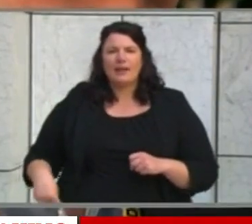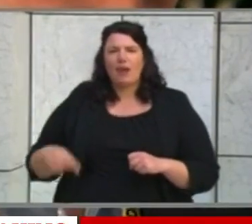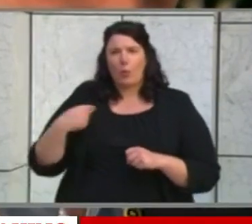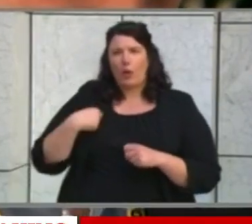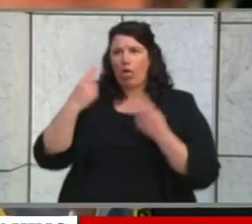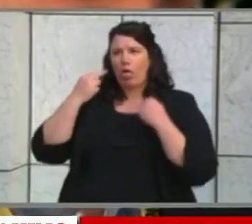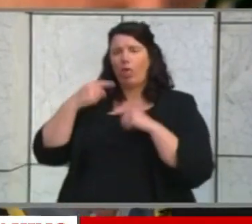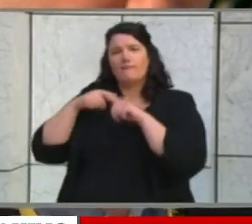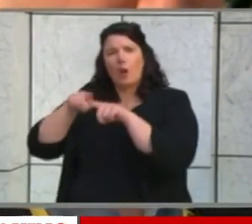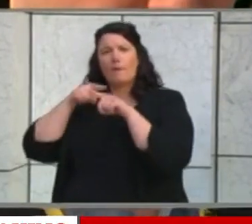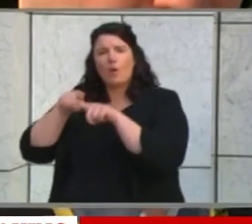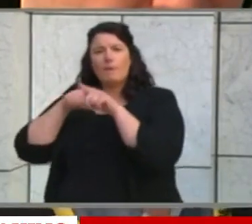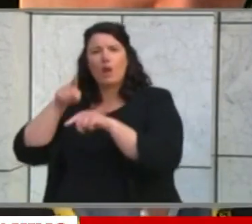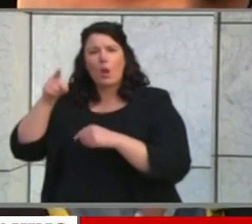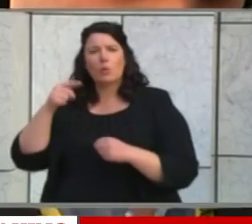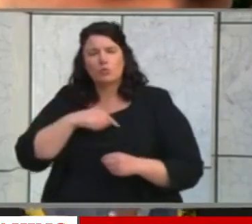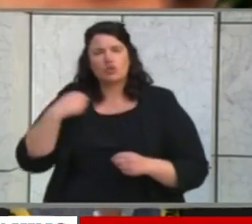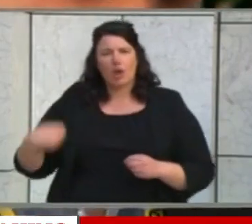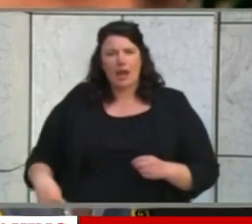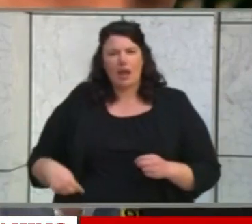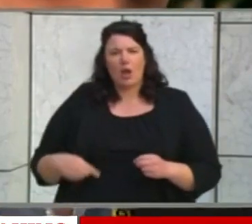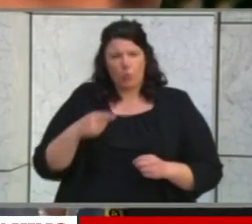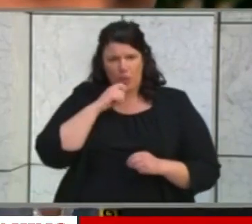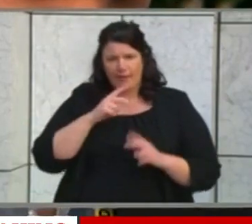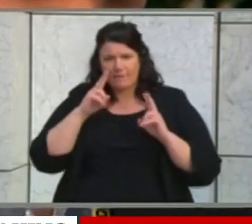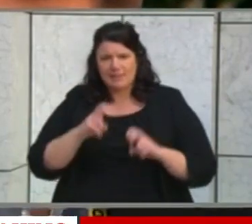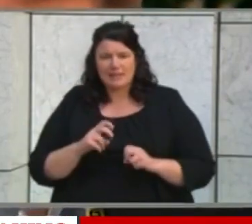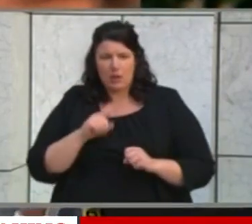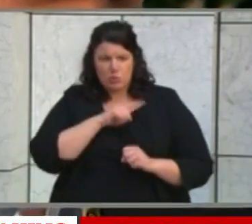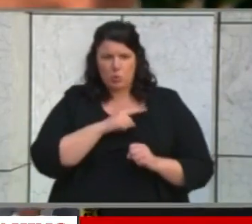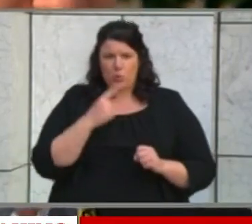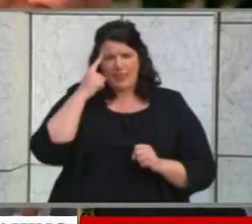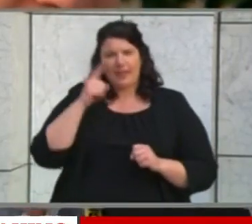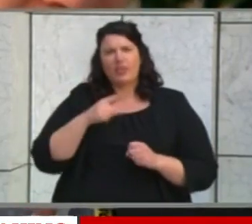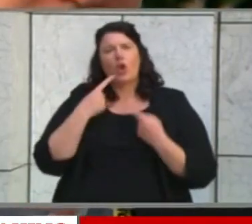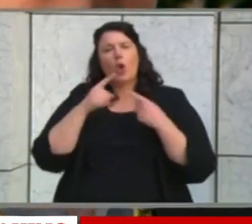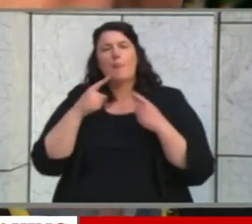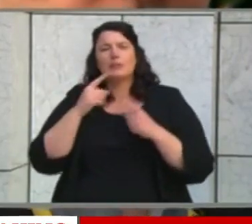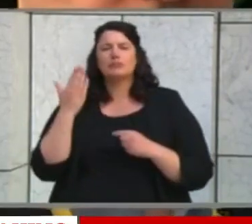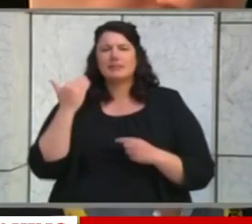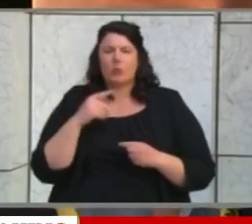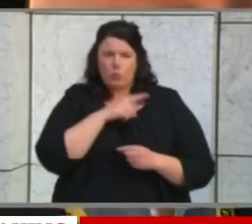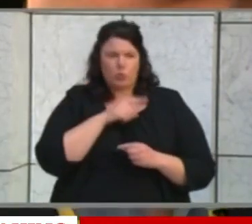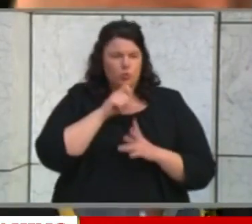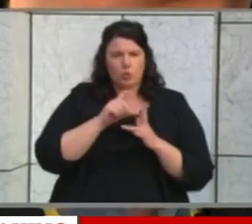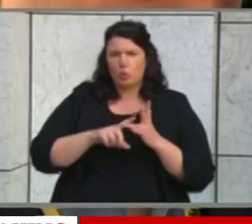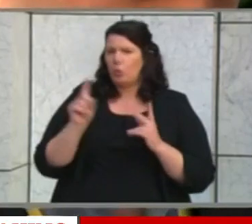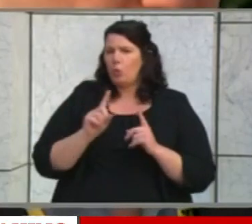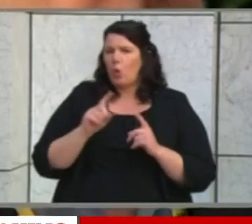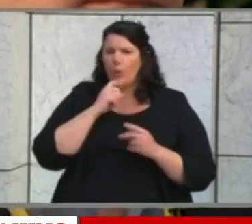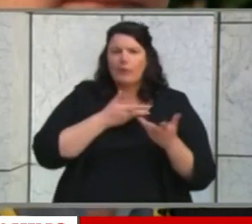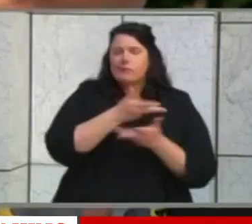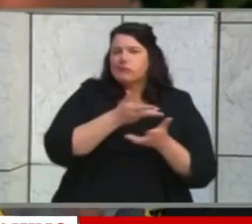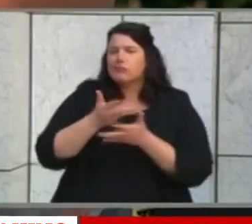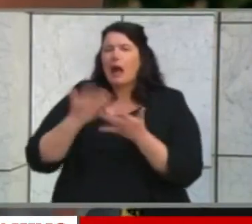country. No surprises for who that would be. What's your reaction to that, and what sort of steps will you take in your talks with other